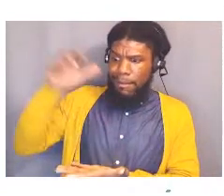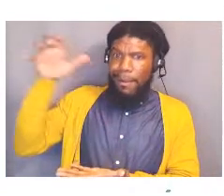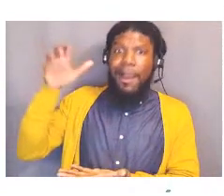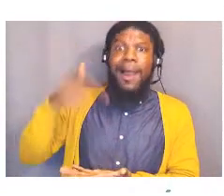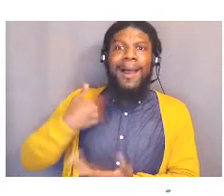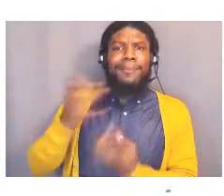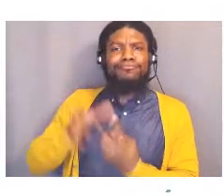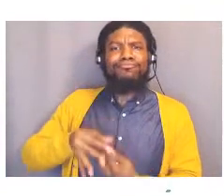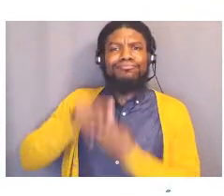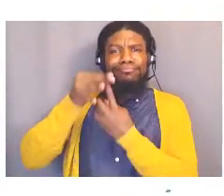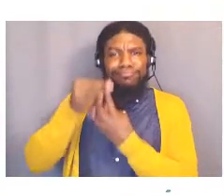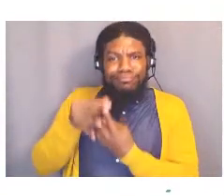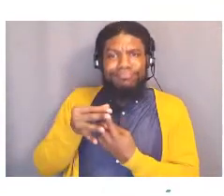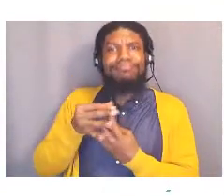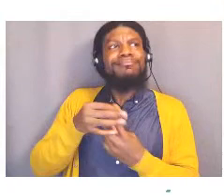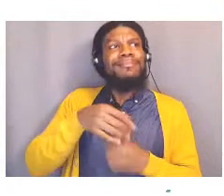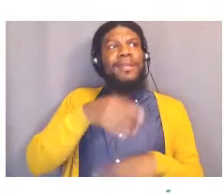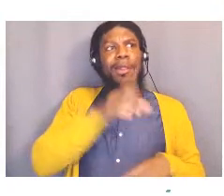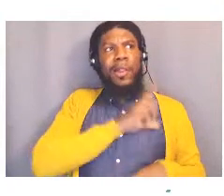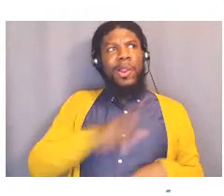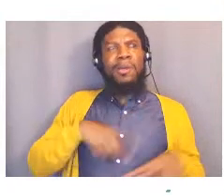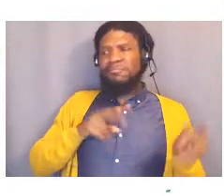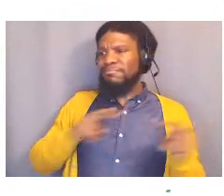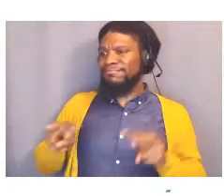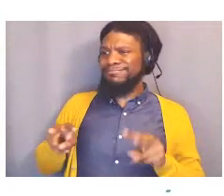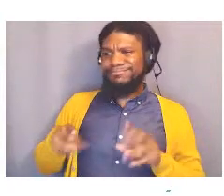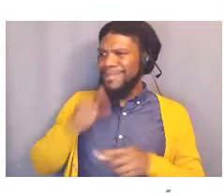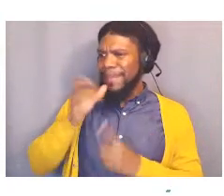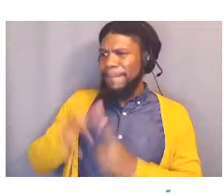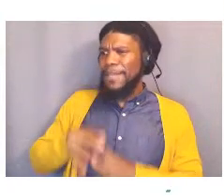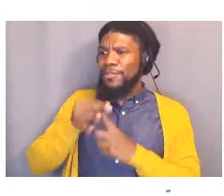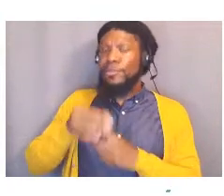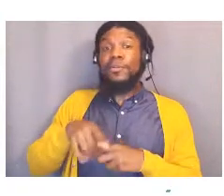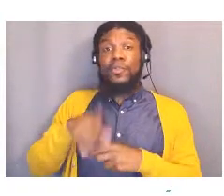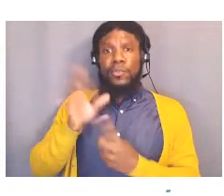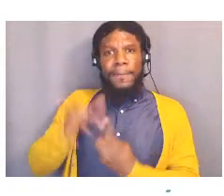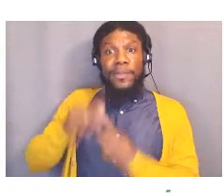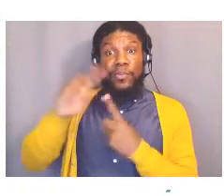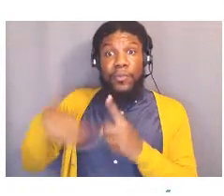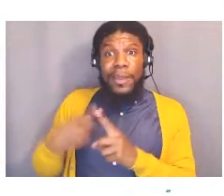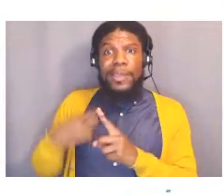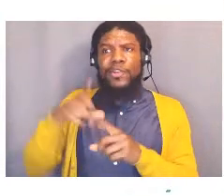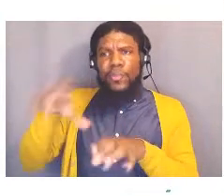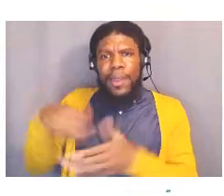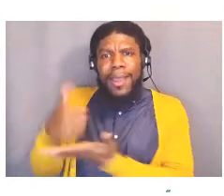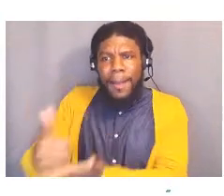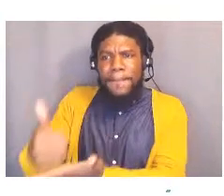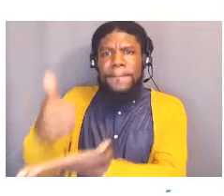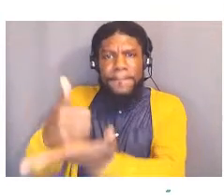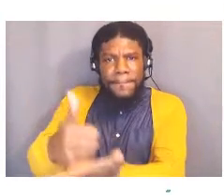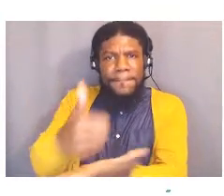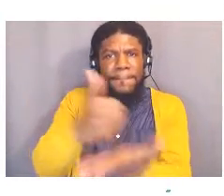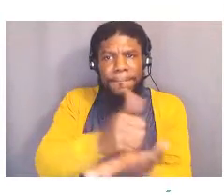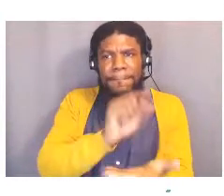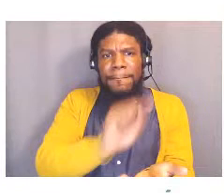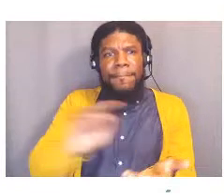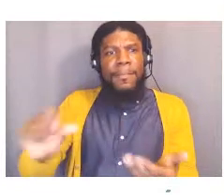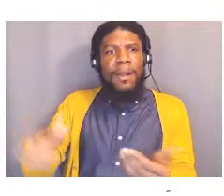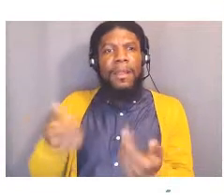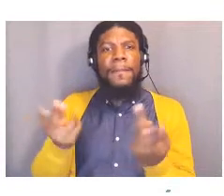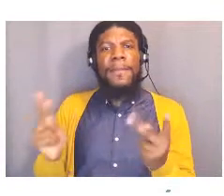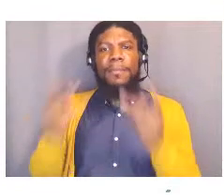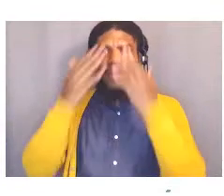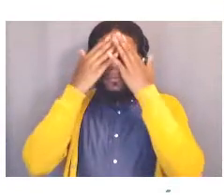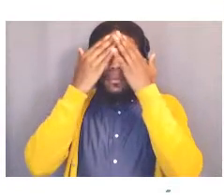You special when you do things to help other people. I ain't never had nothing, but I had in my heart